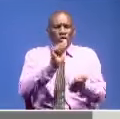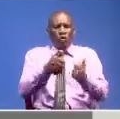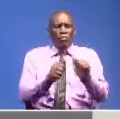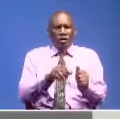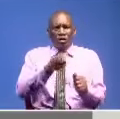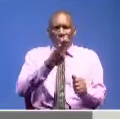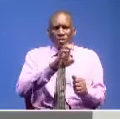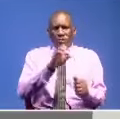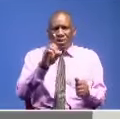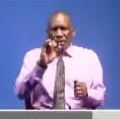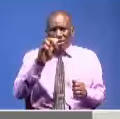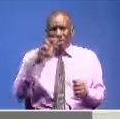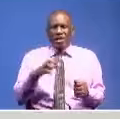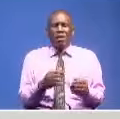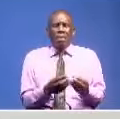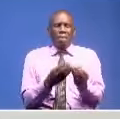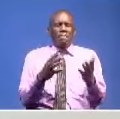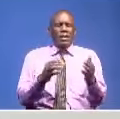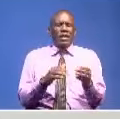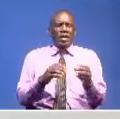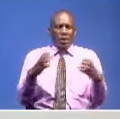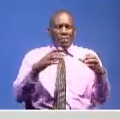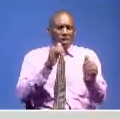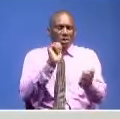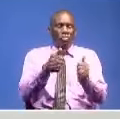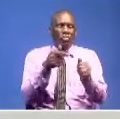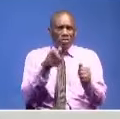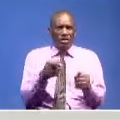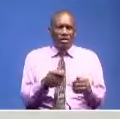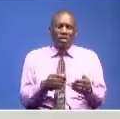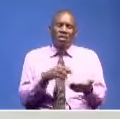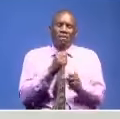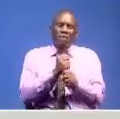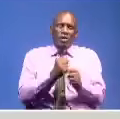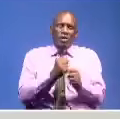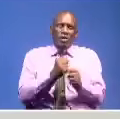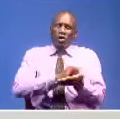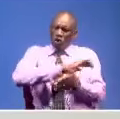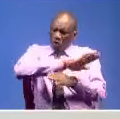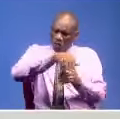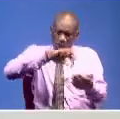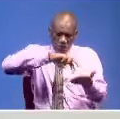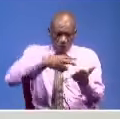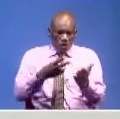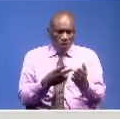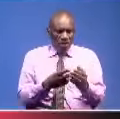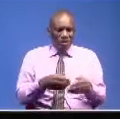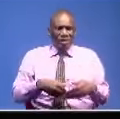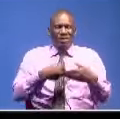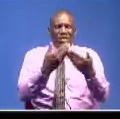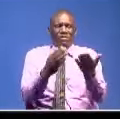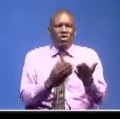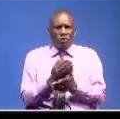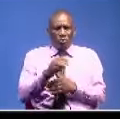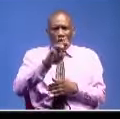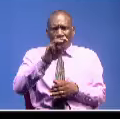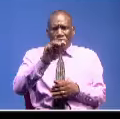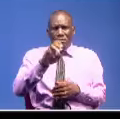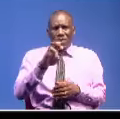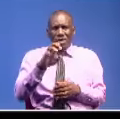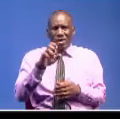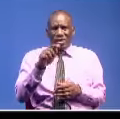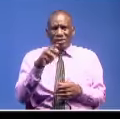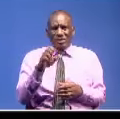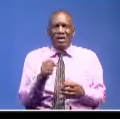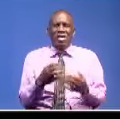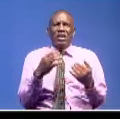meaning multiple companies can compete fairly. This ensures that all contracts are awarded based on merit and not favoritism. Now let's